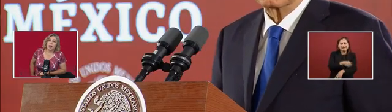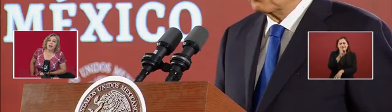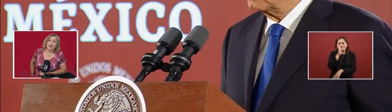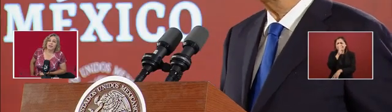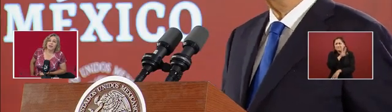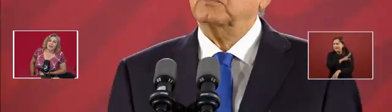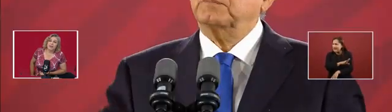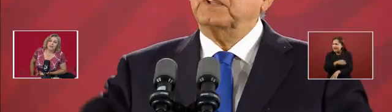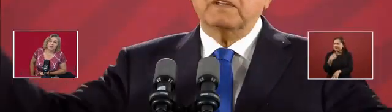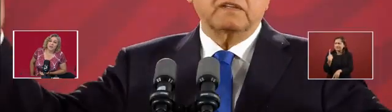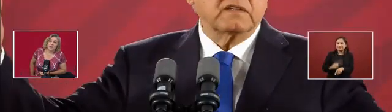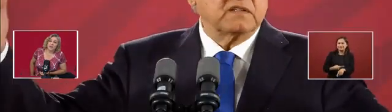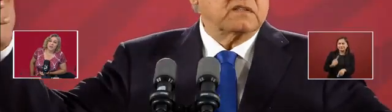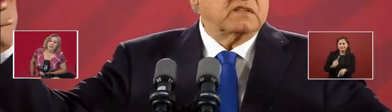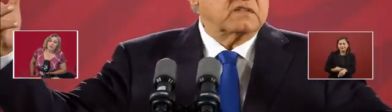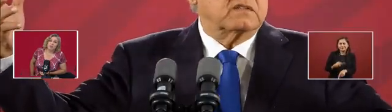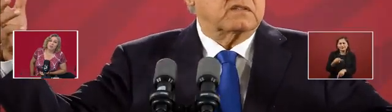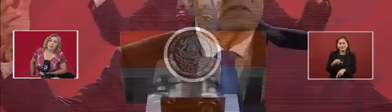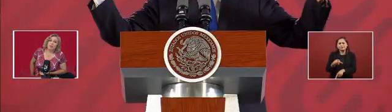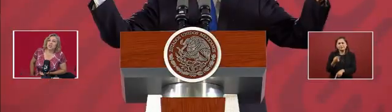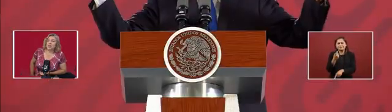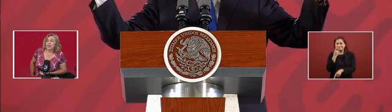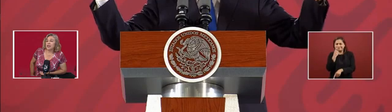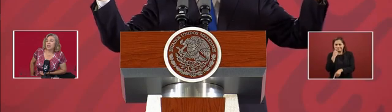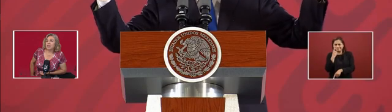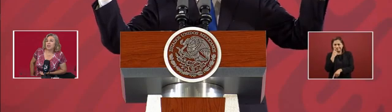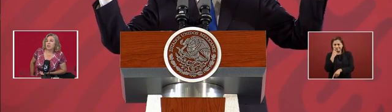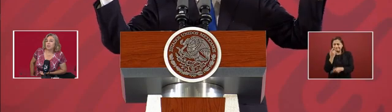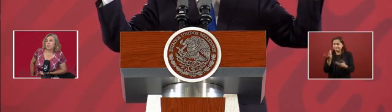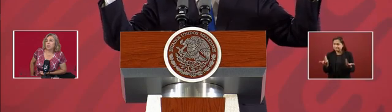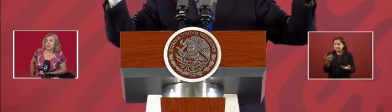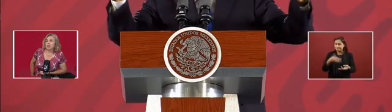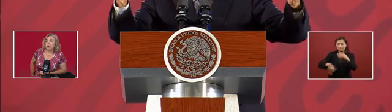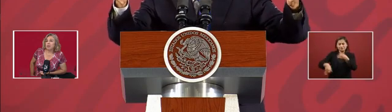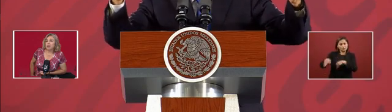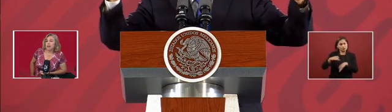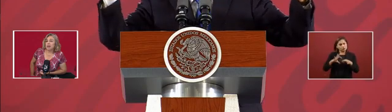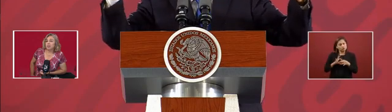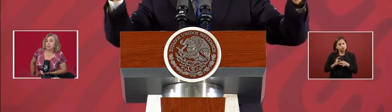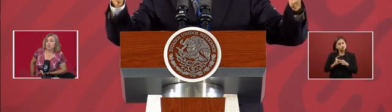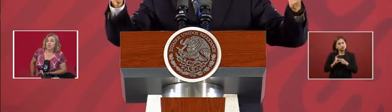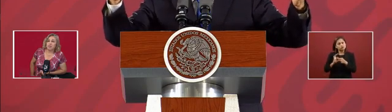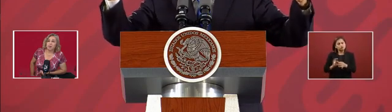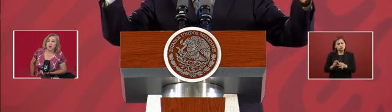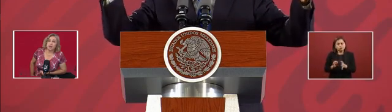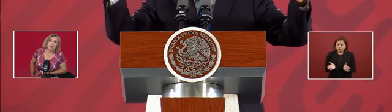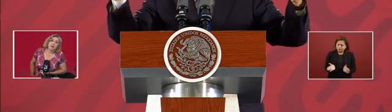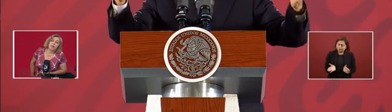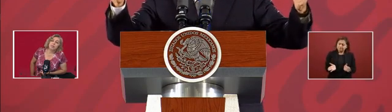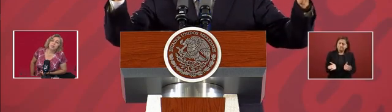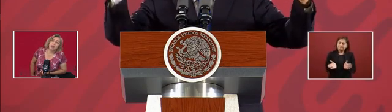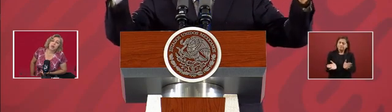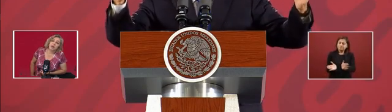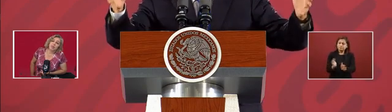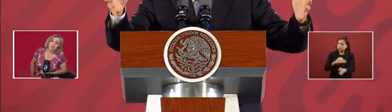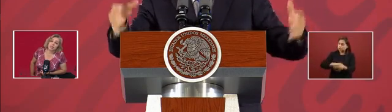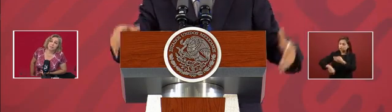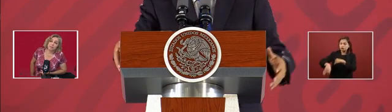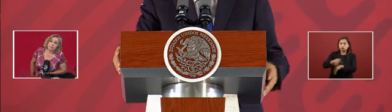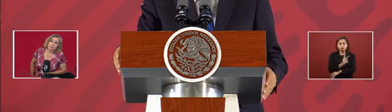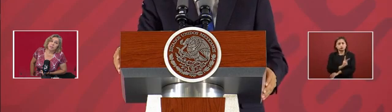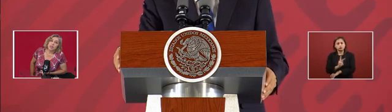times, que that eran recomendados they were recommended by cuestiones políticas due